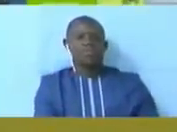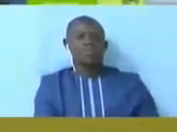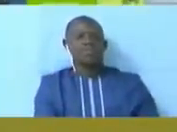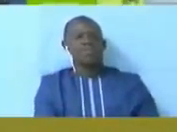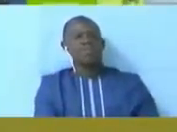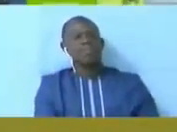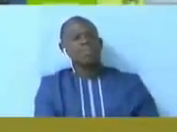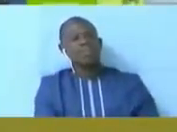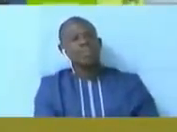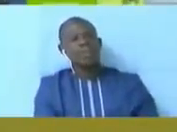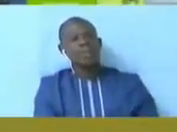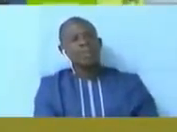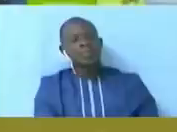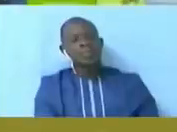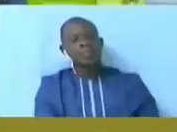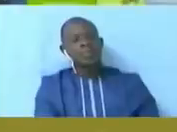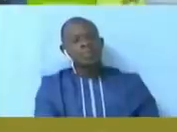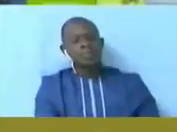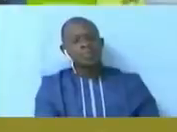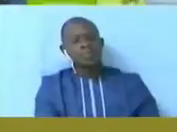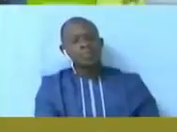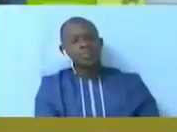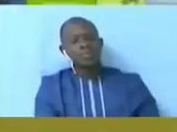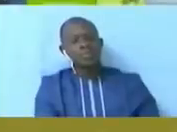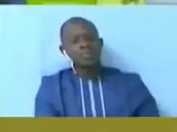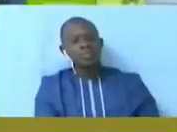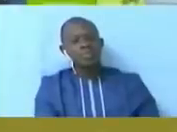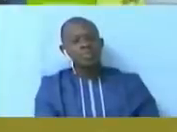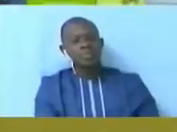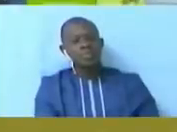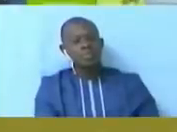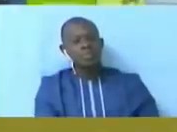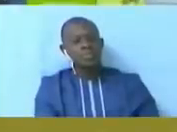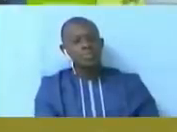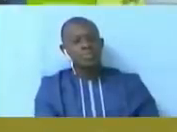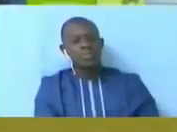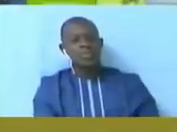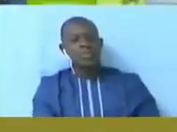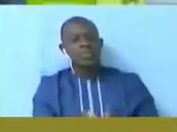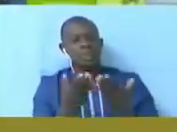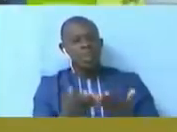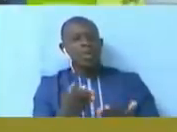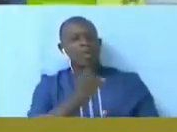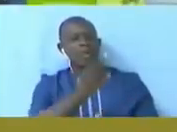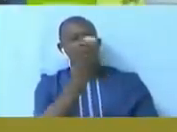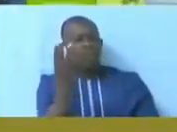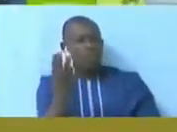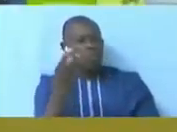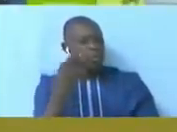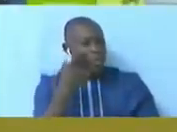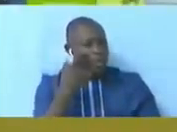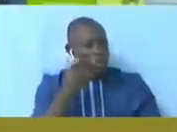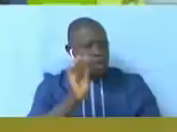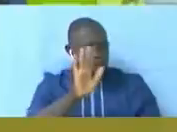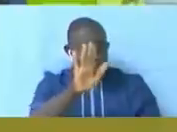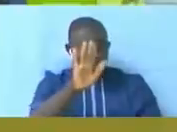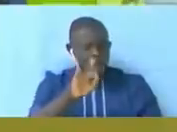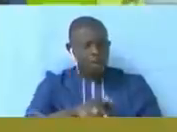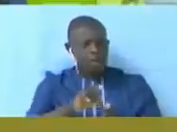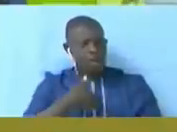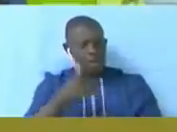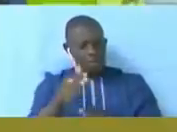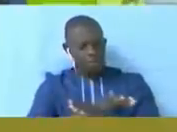Few days later, I was in Mansukonko,